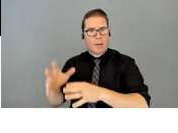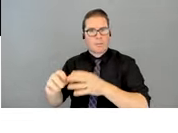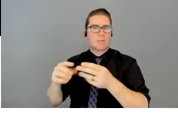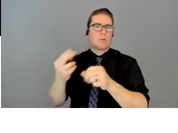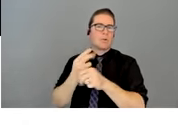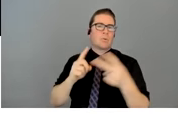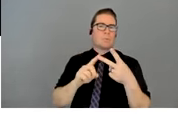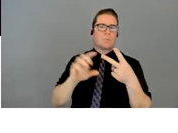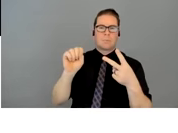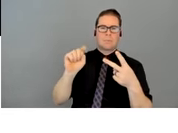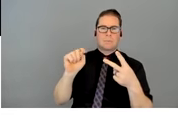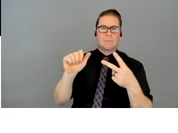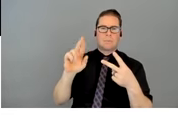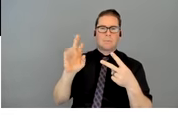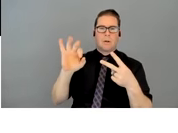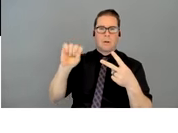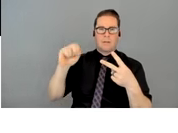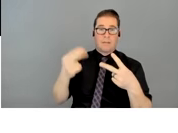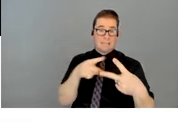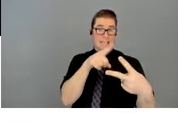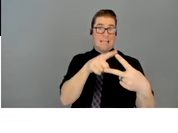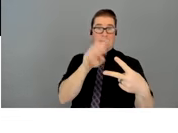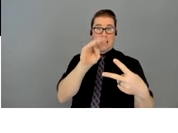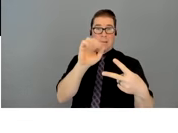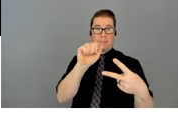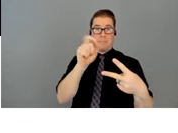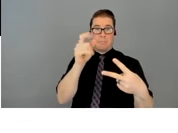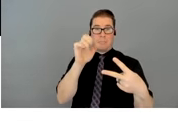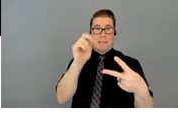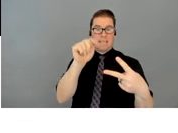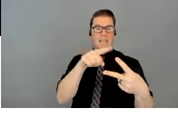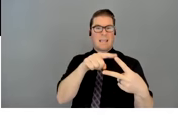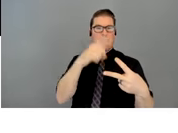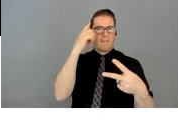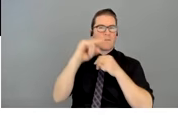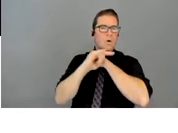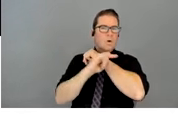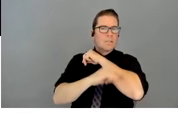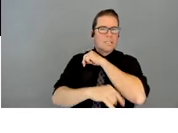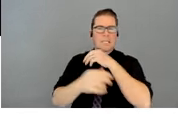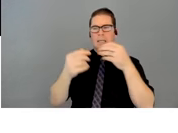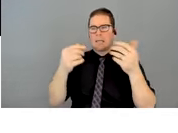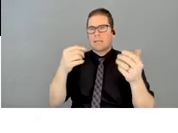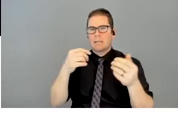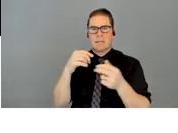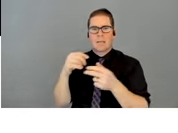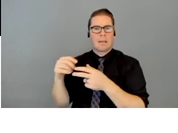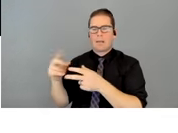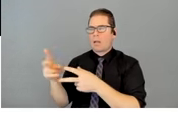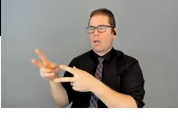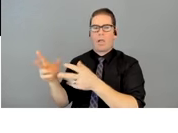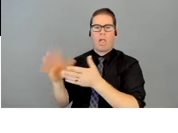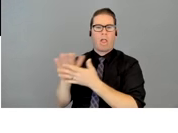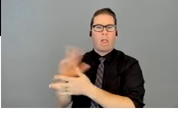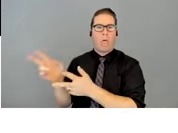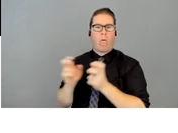for cheating and plagiarism, and for inappropriate behavior in the classroom. We have a